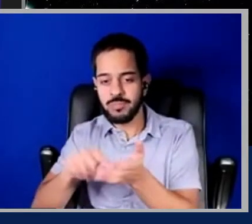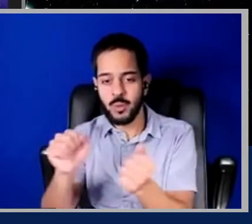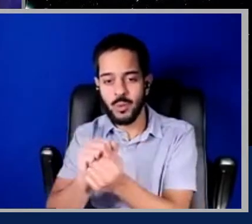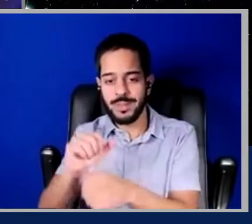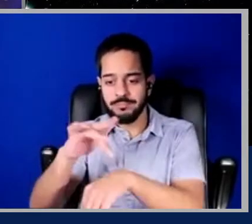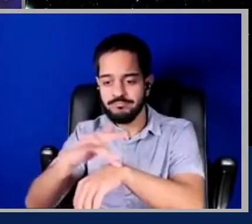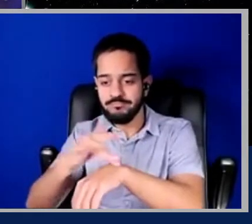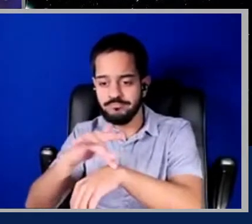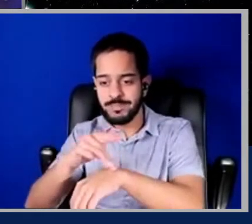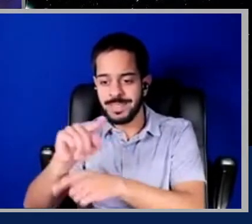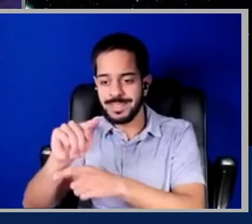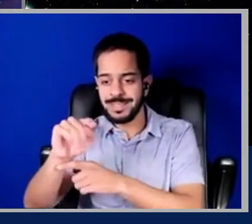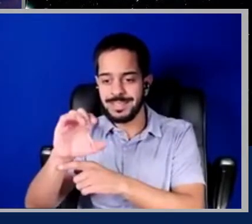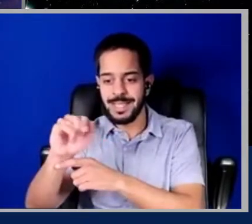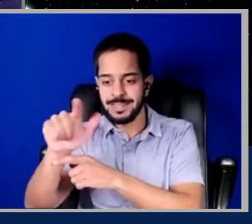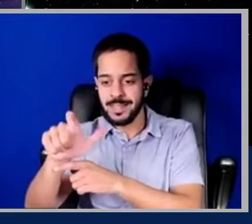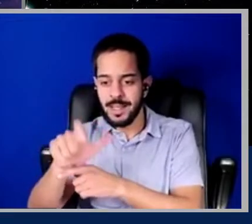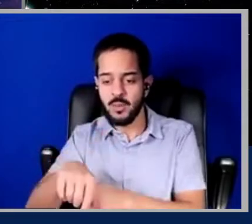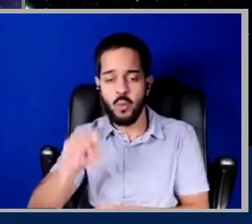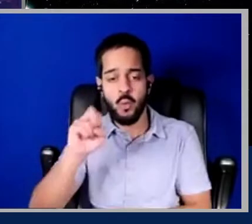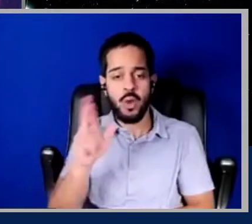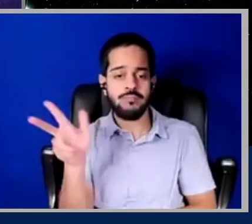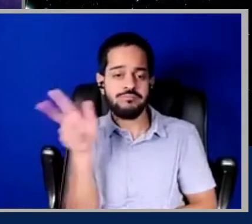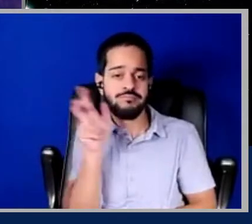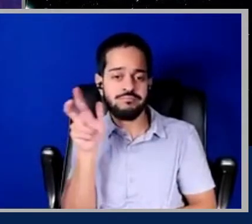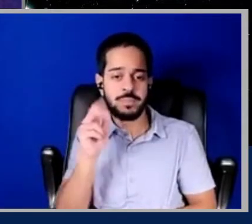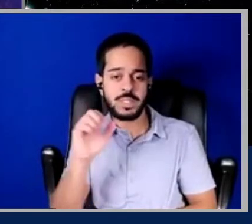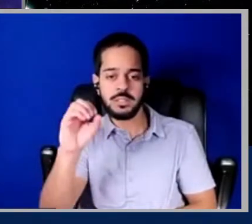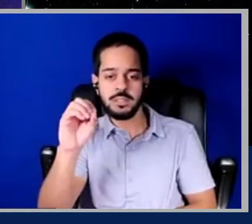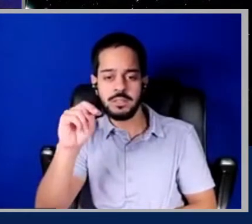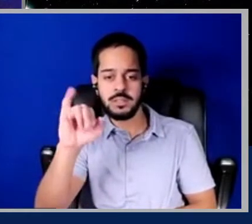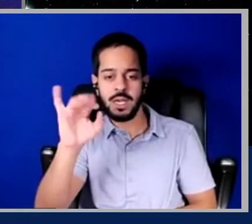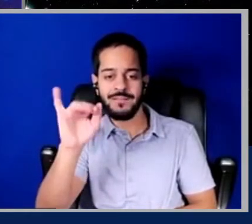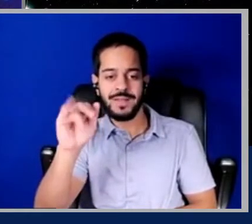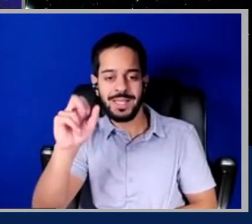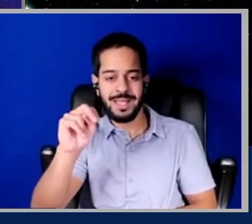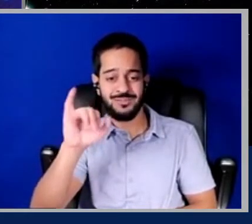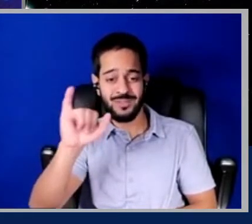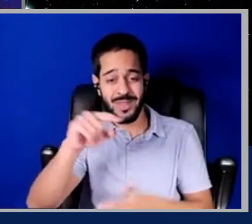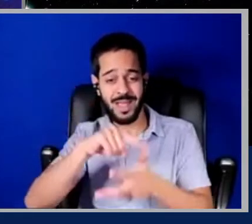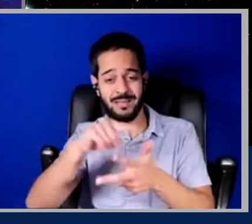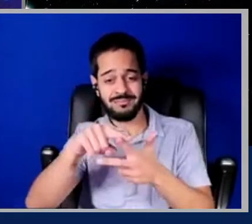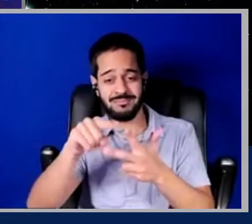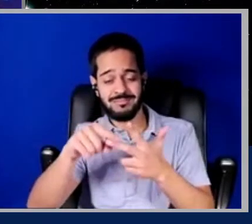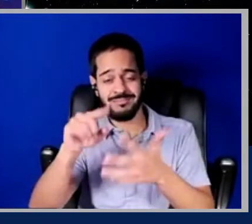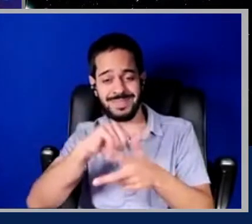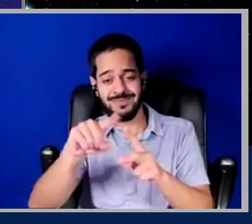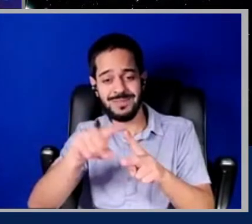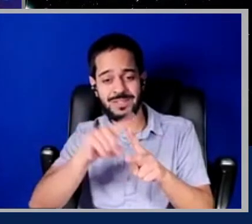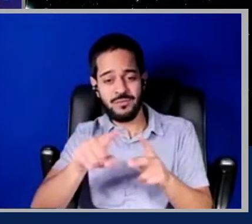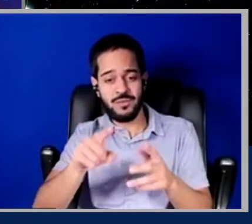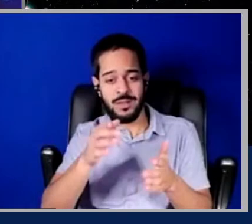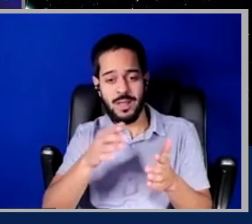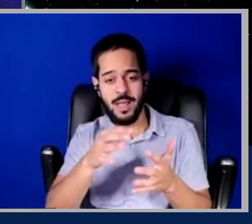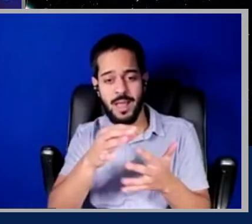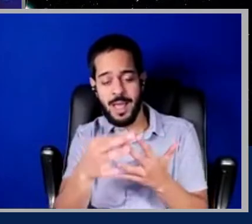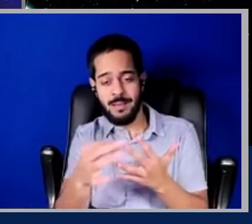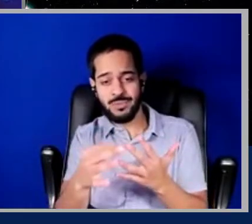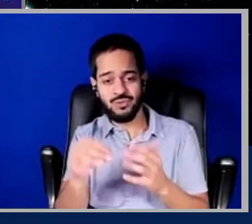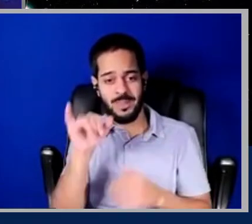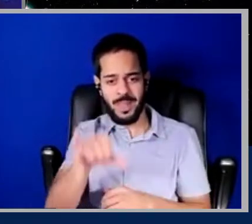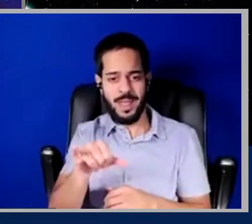to a sonification of it, I think is just a wonderful example of how these multimodal experiences can just be very,